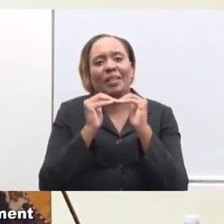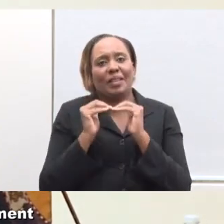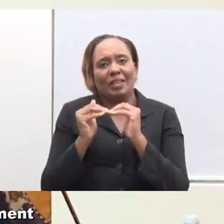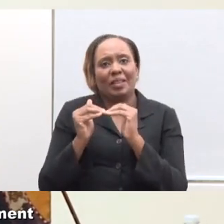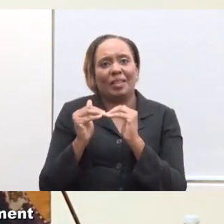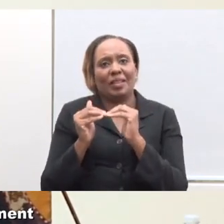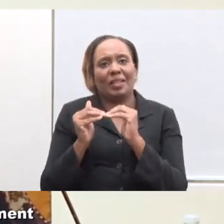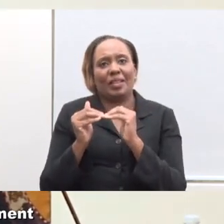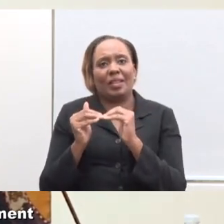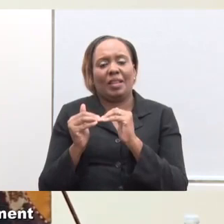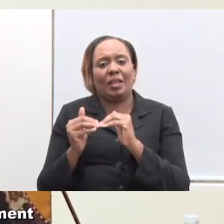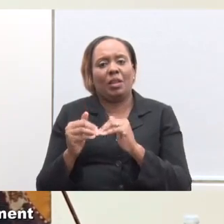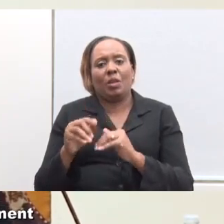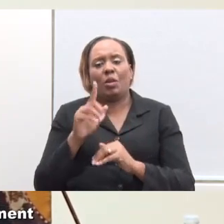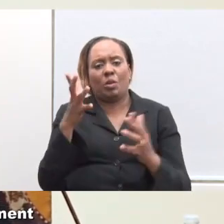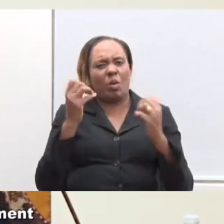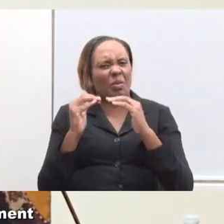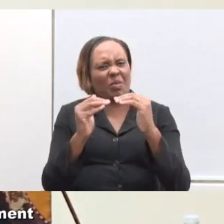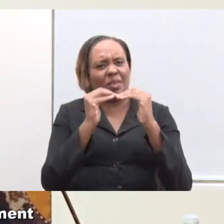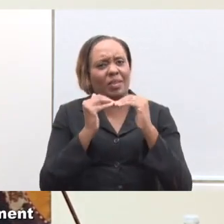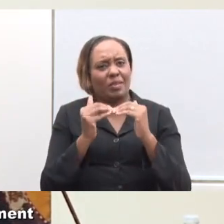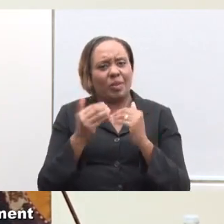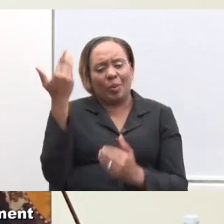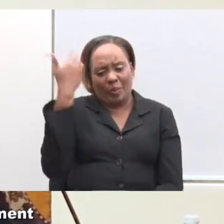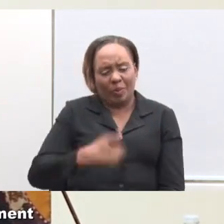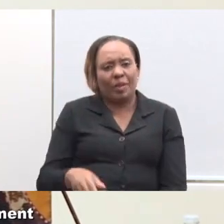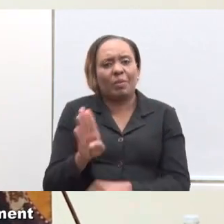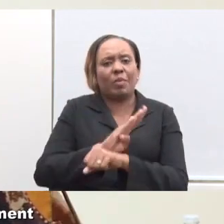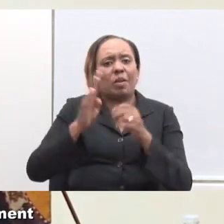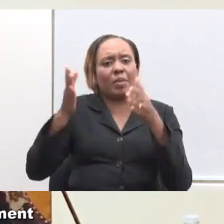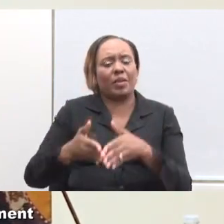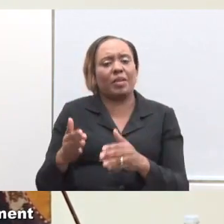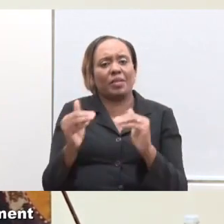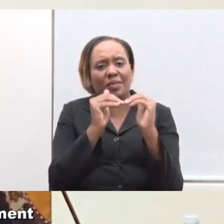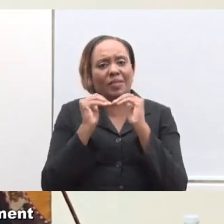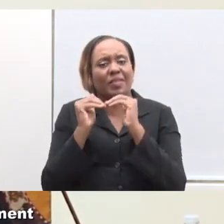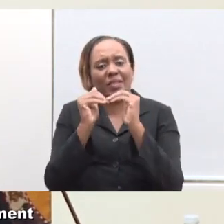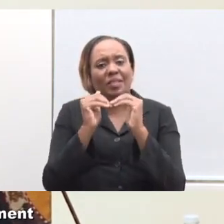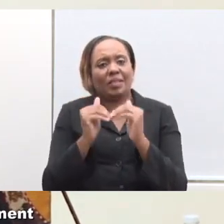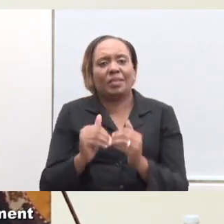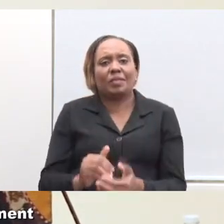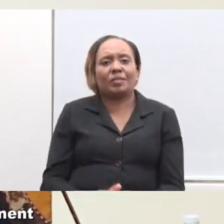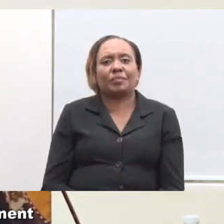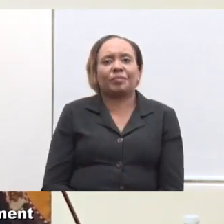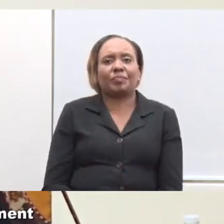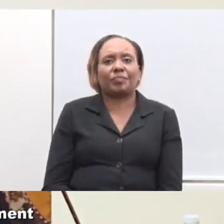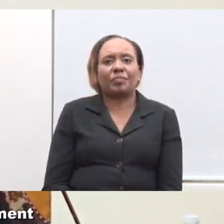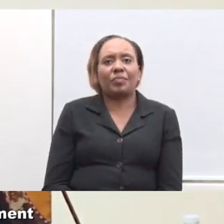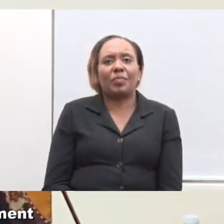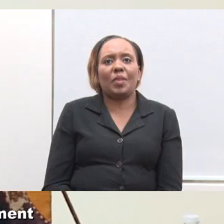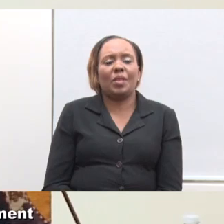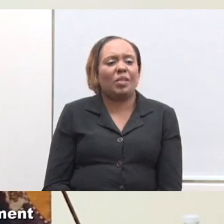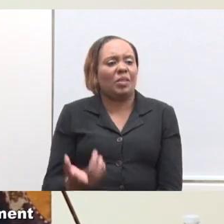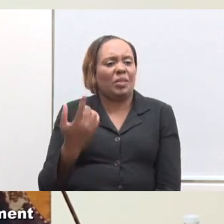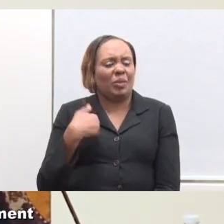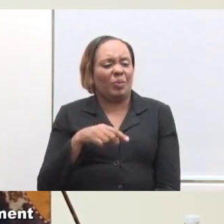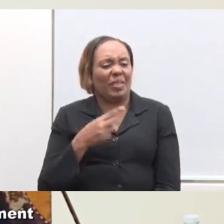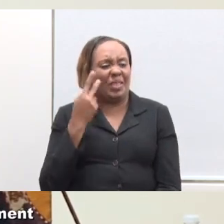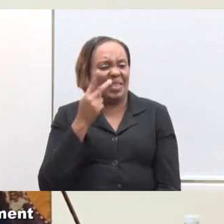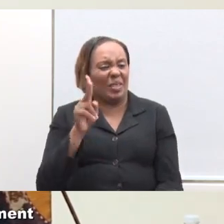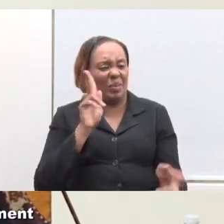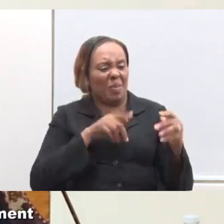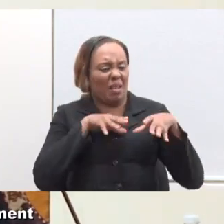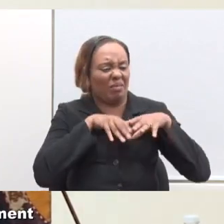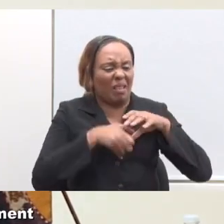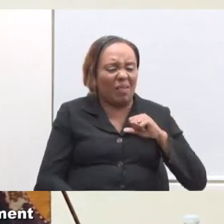and fairness. That's who we are. That's who we are. We don't see suffering and walk past. We don't